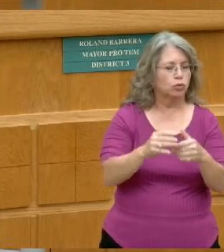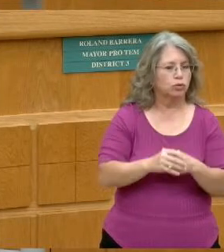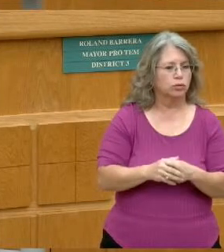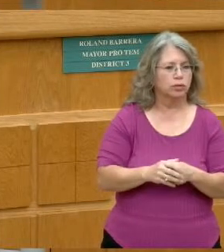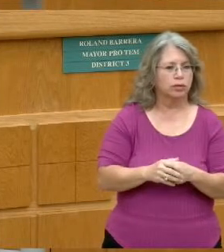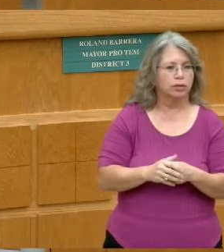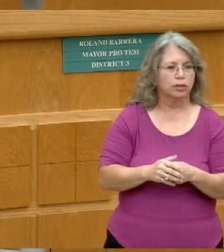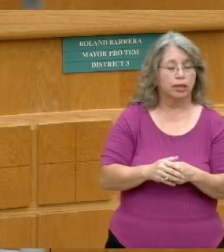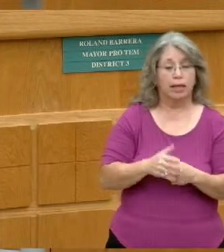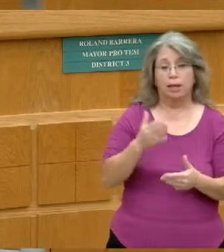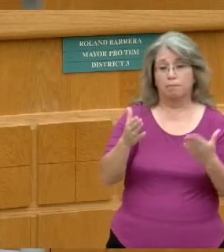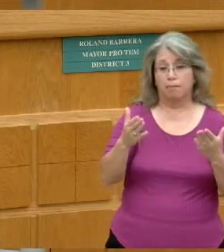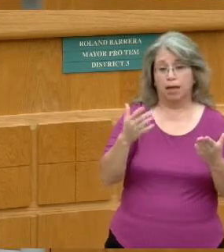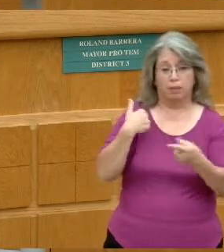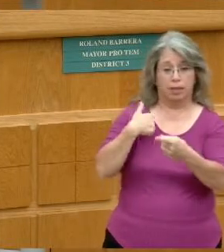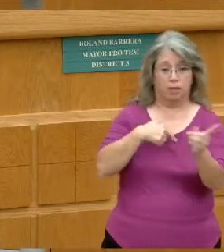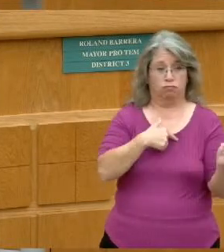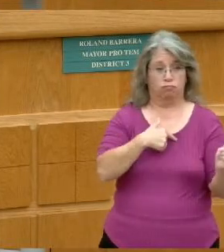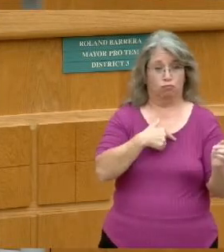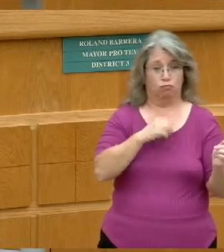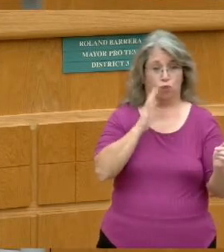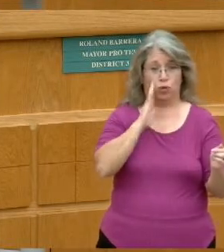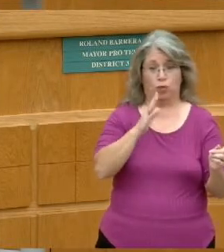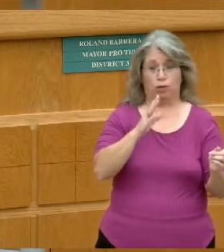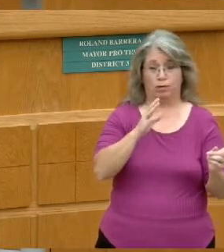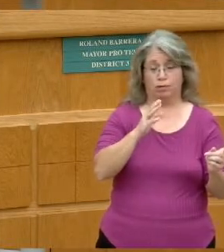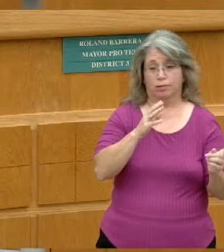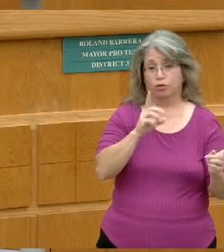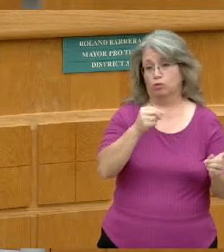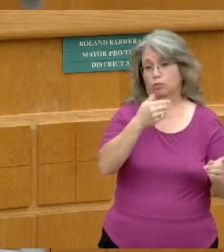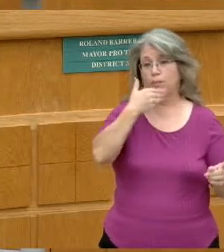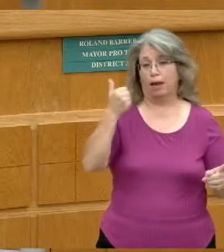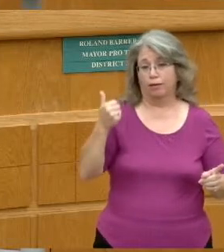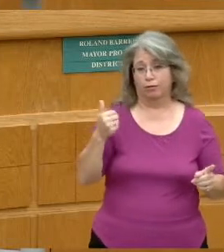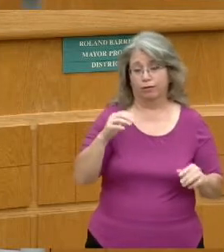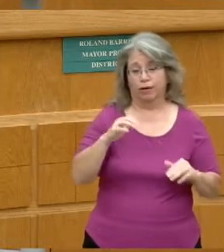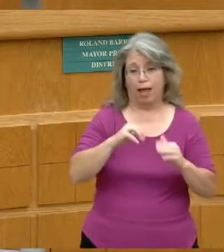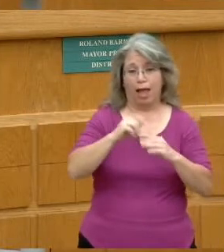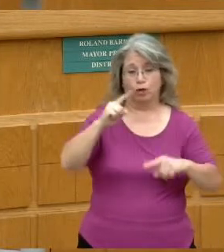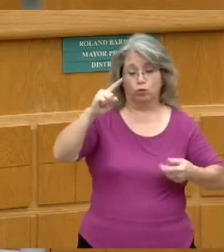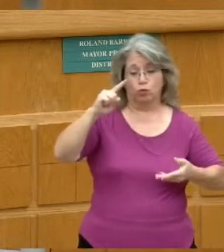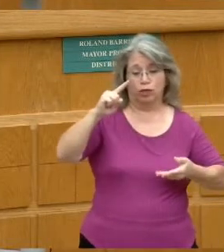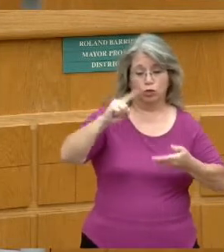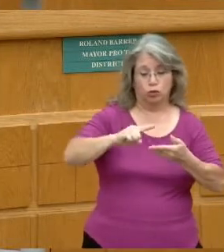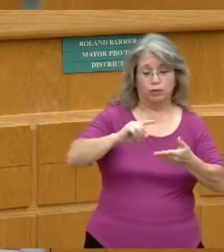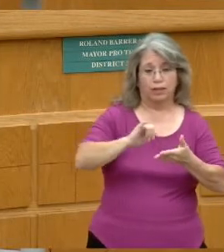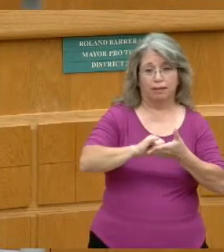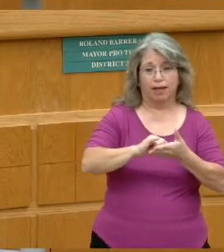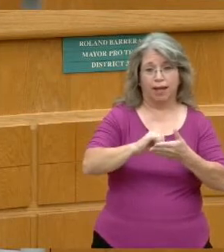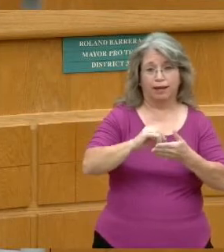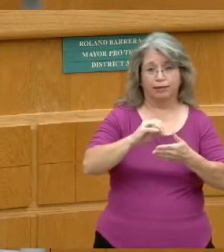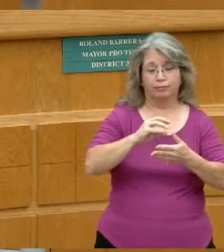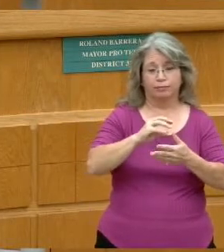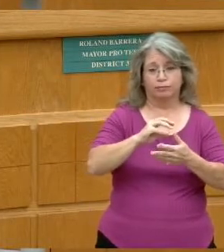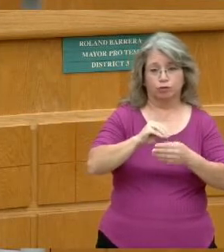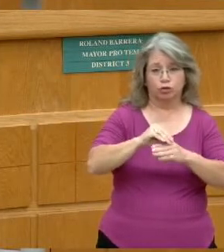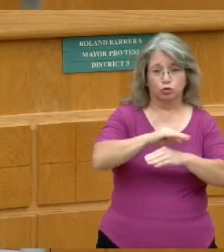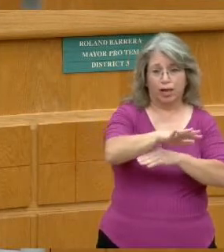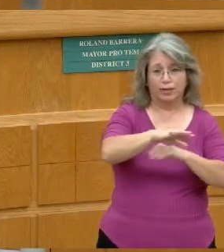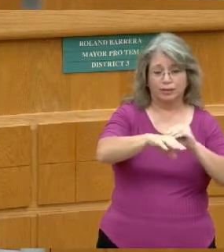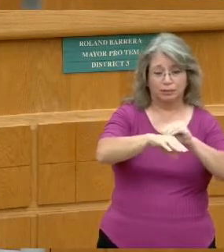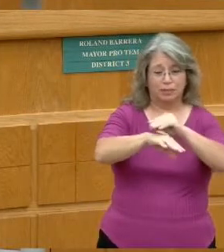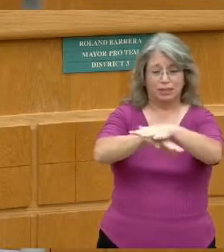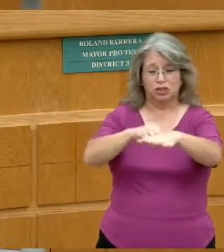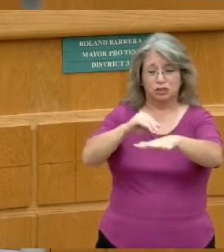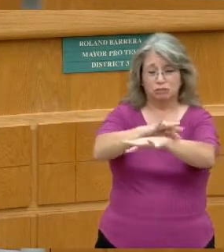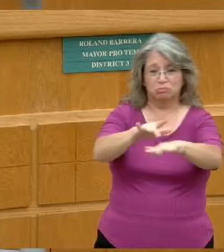be better at mitigating the transmission than these 50, 75, 100? I hope so. And we're going to keep